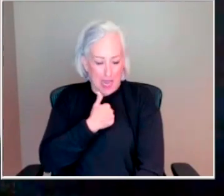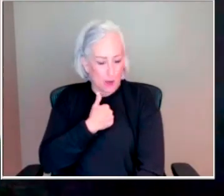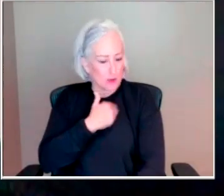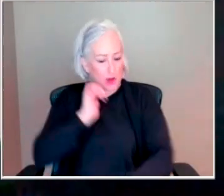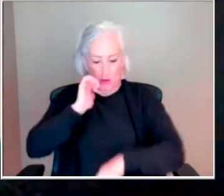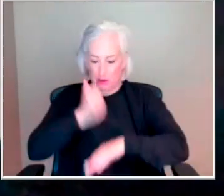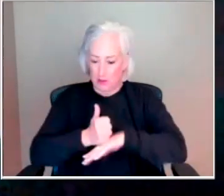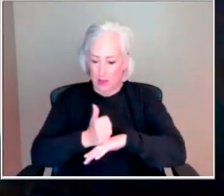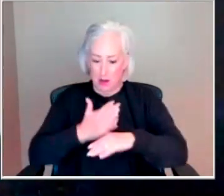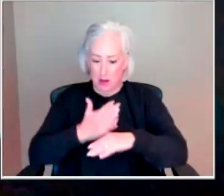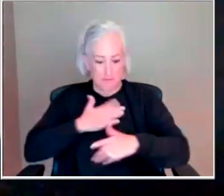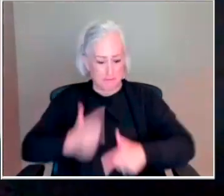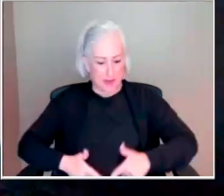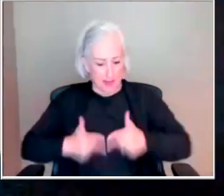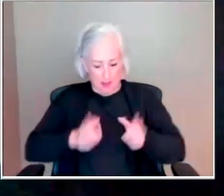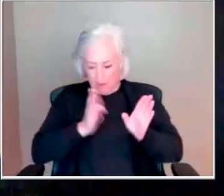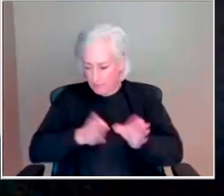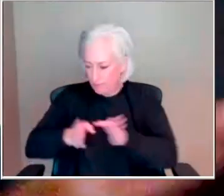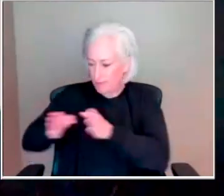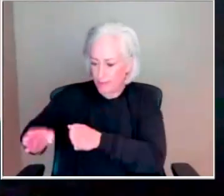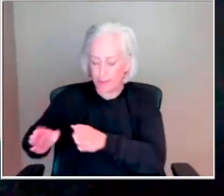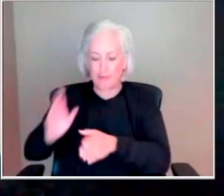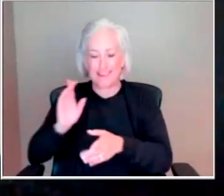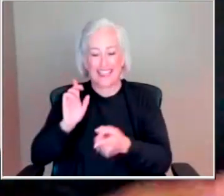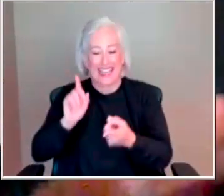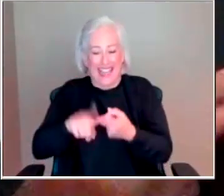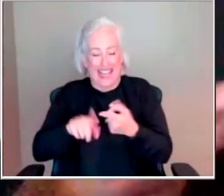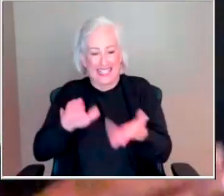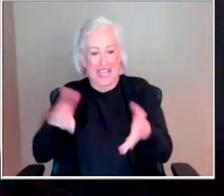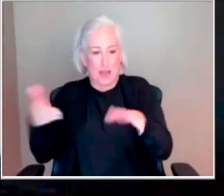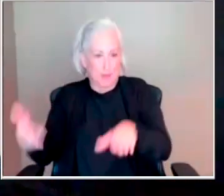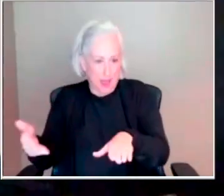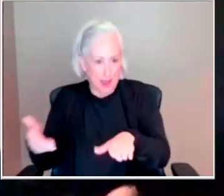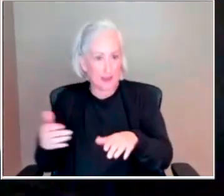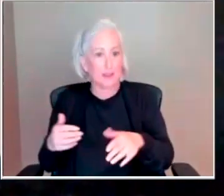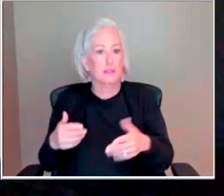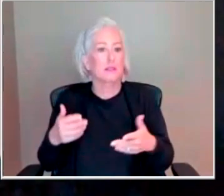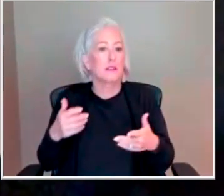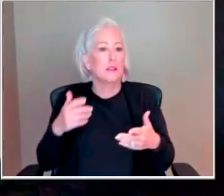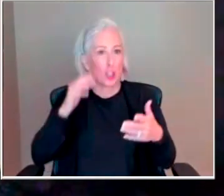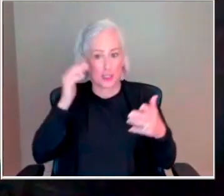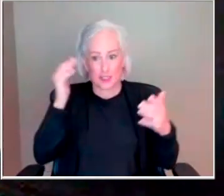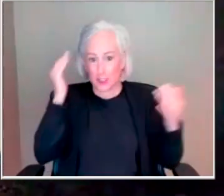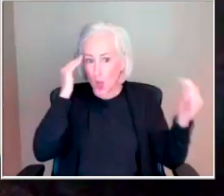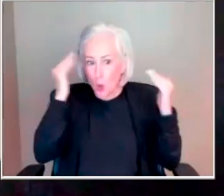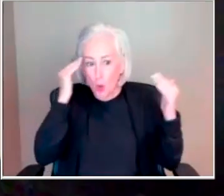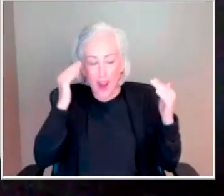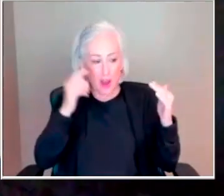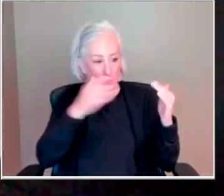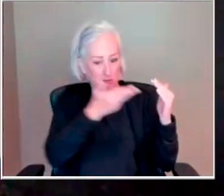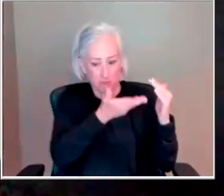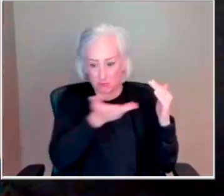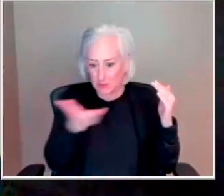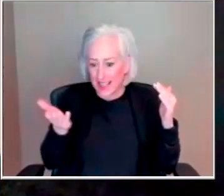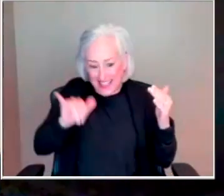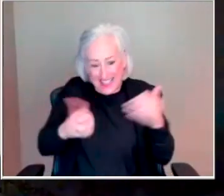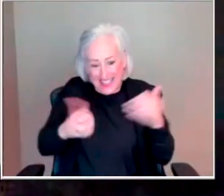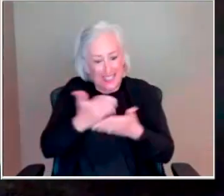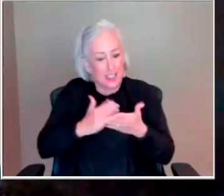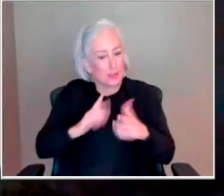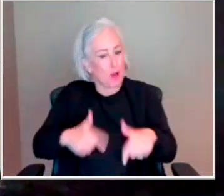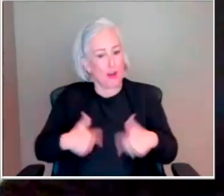case that should happen, and kind of just making everybody aware, this is just actually a part of